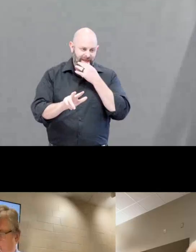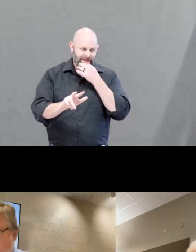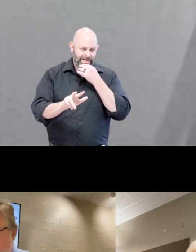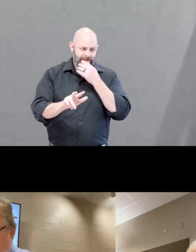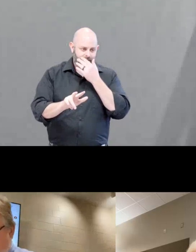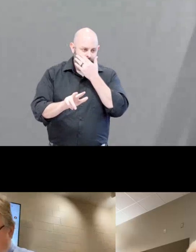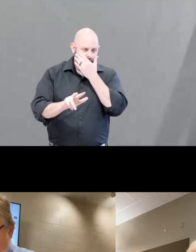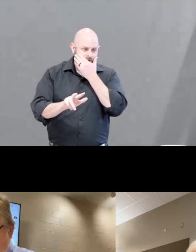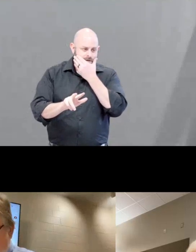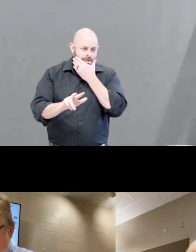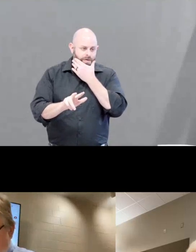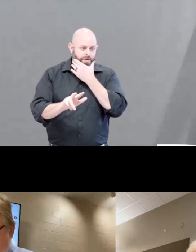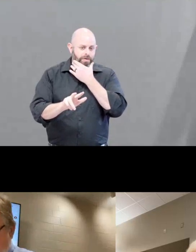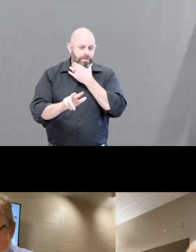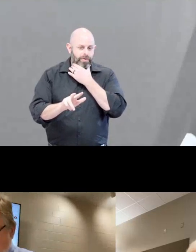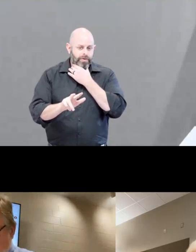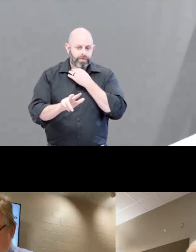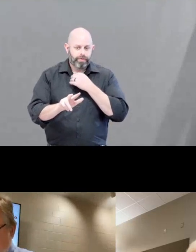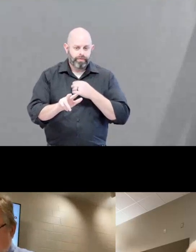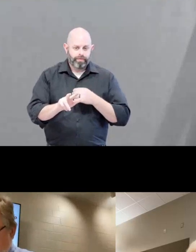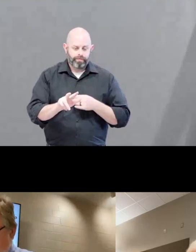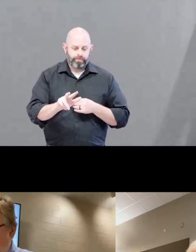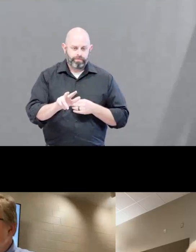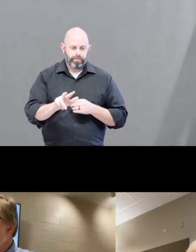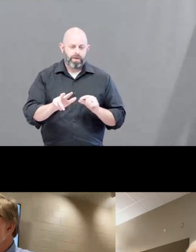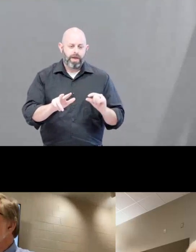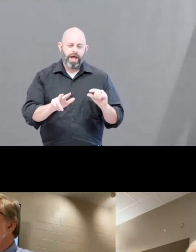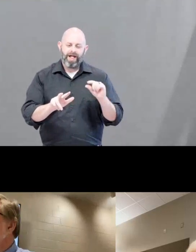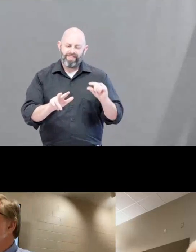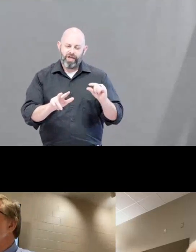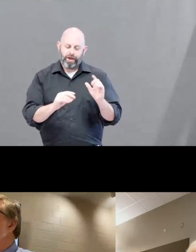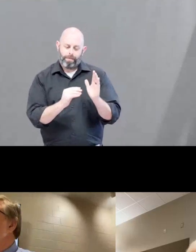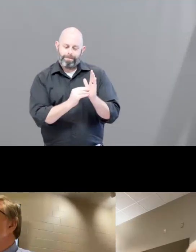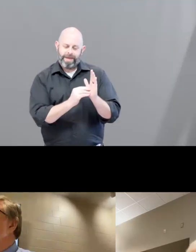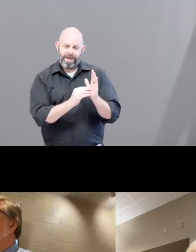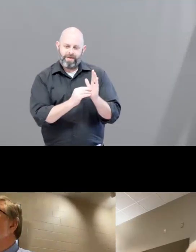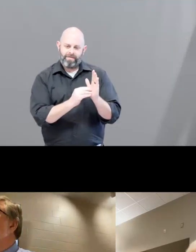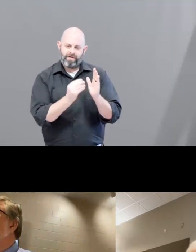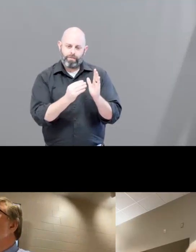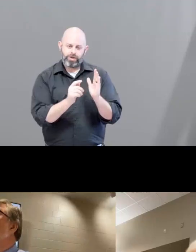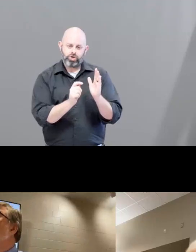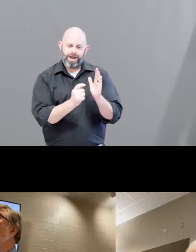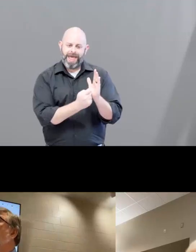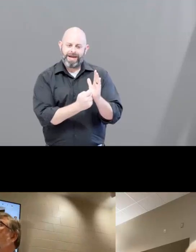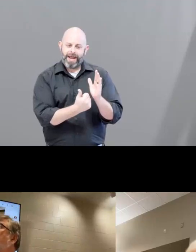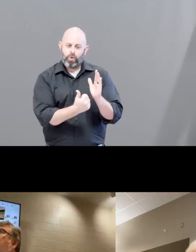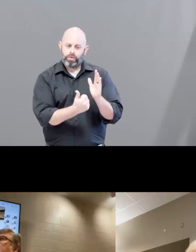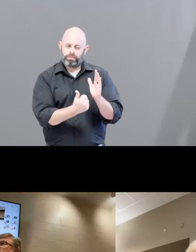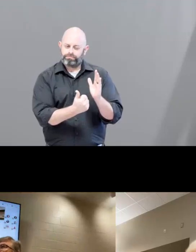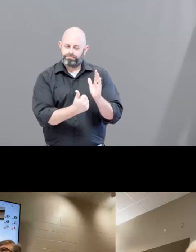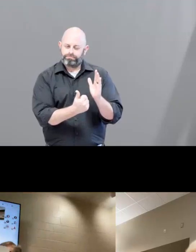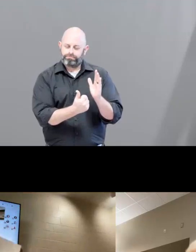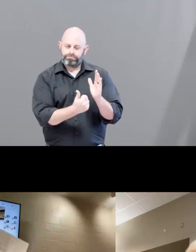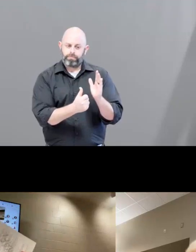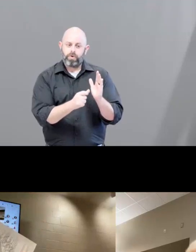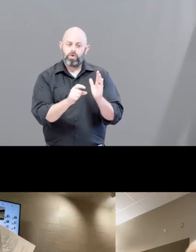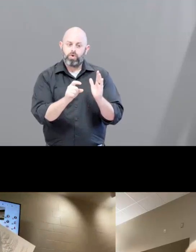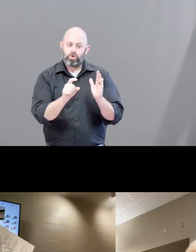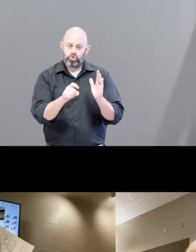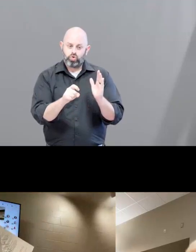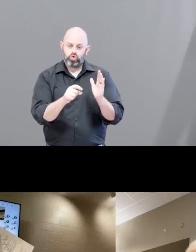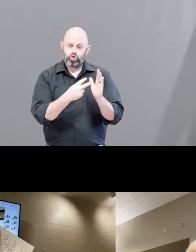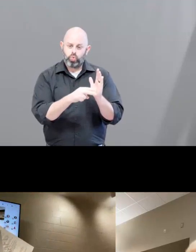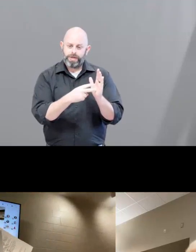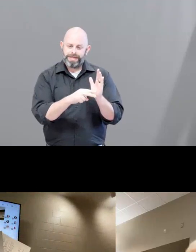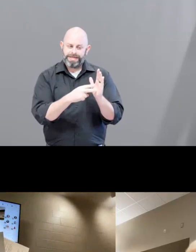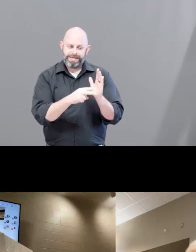I think there is a little bit of information that's been edited out. It should read